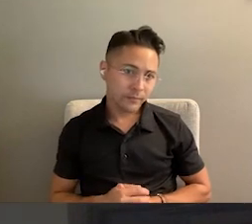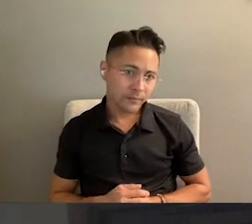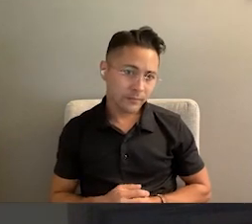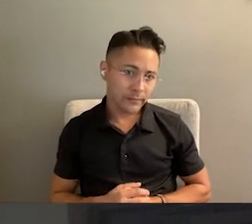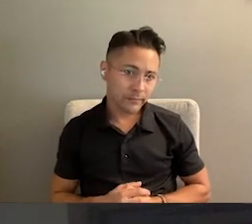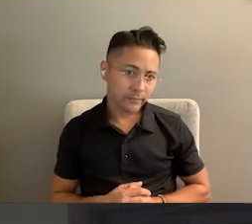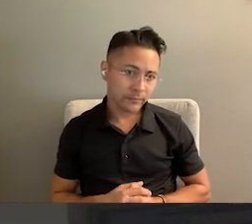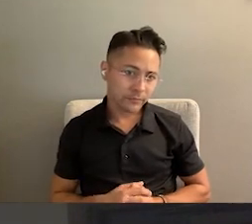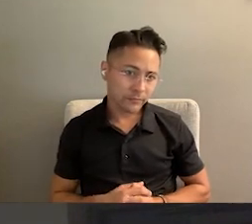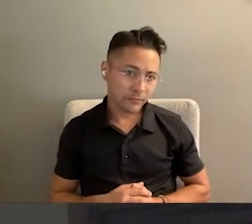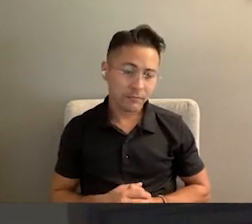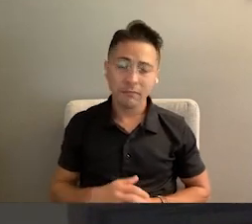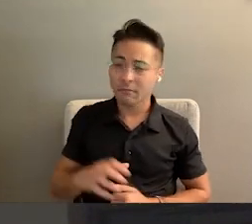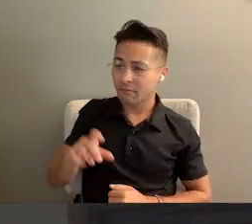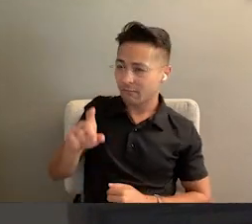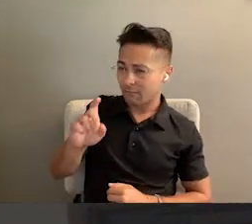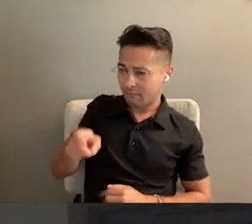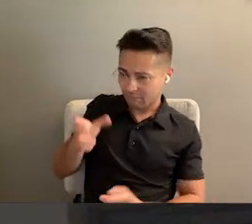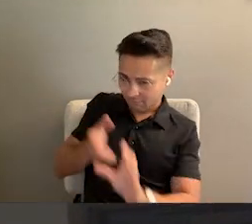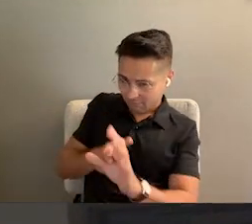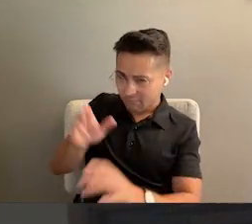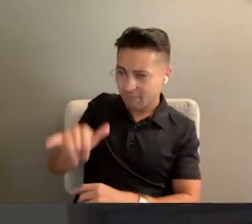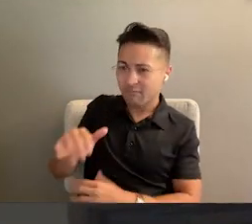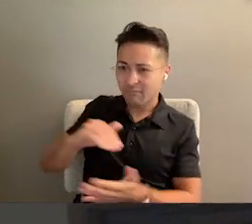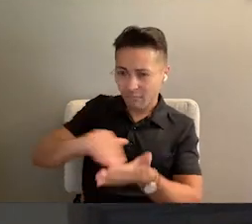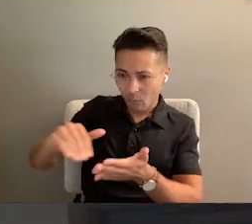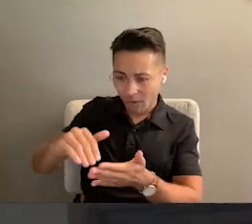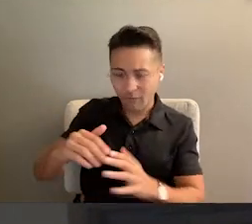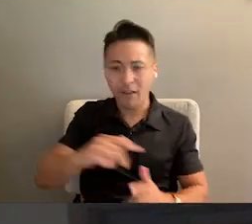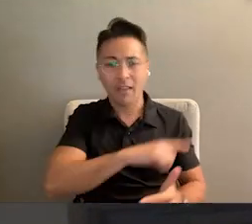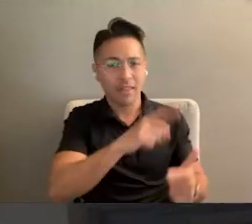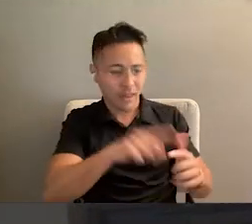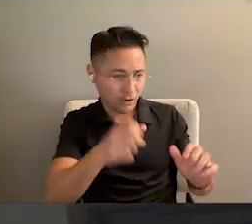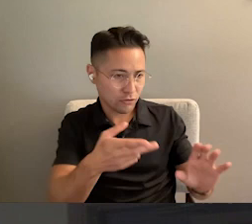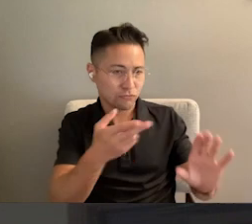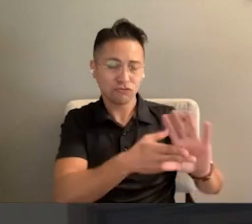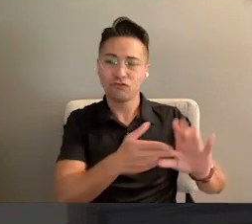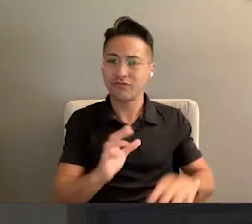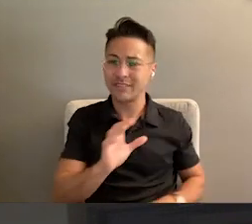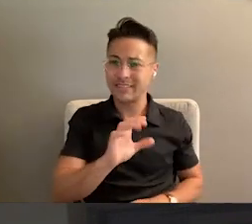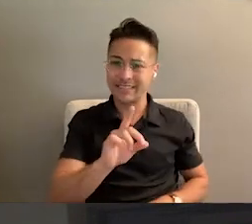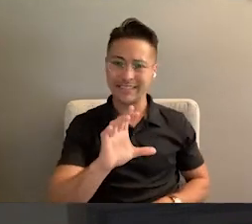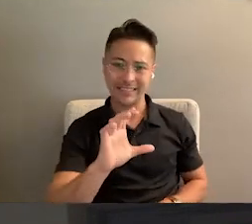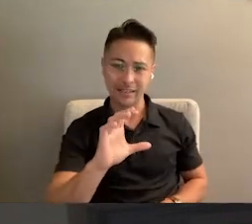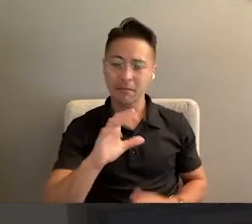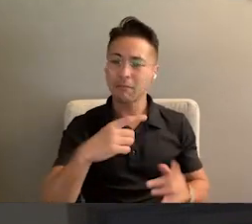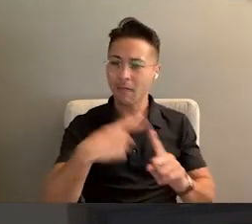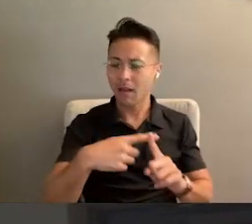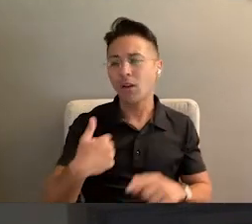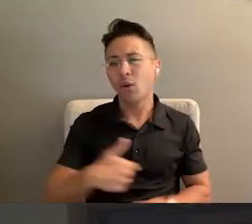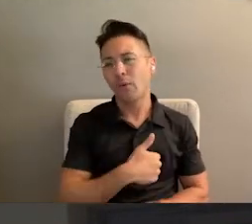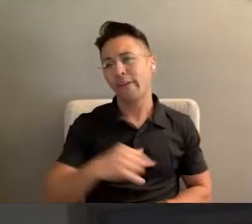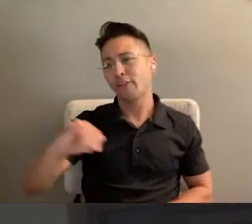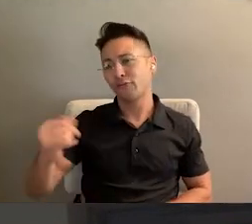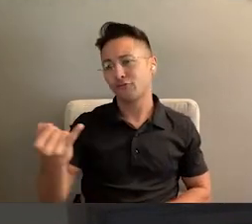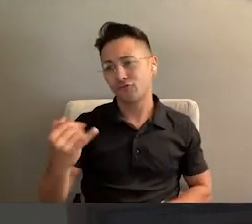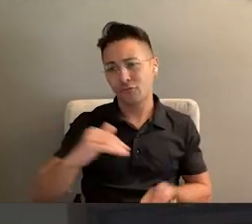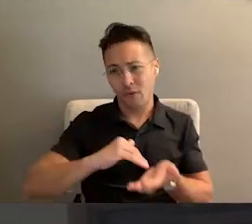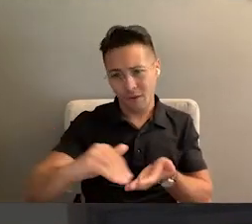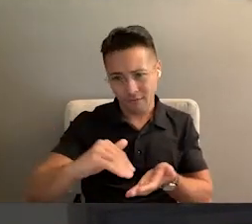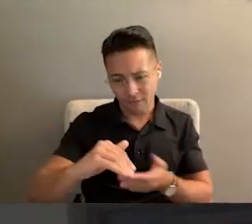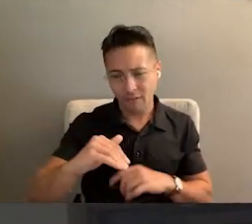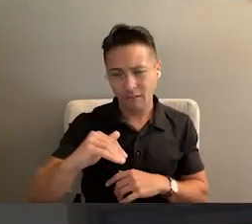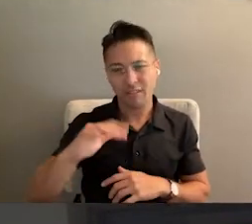state of Florida. And you have to be on that waiver before you can join CDC Plus. We are a